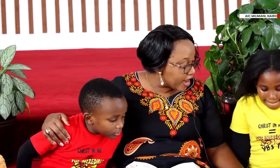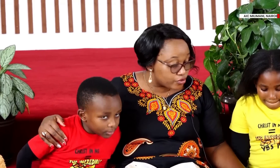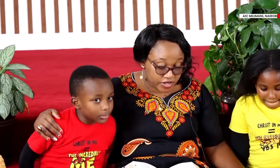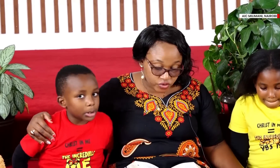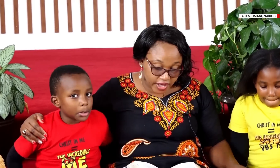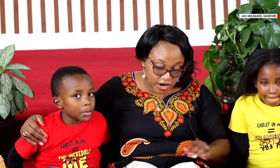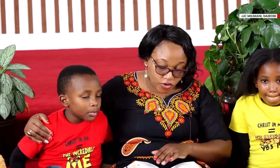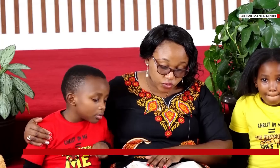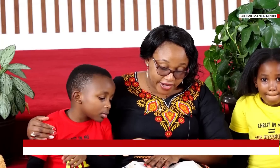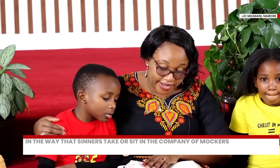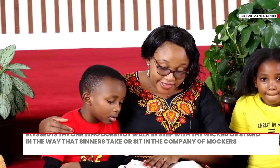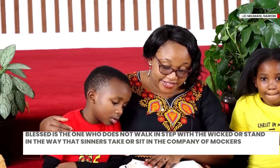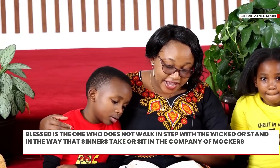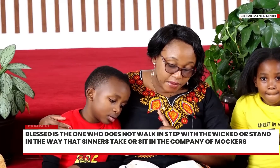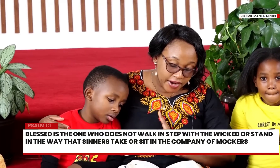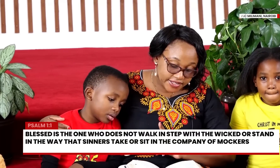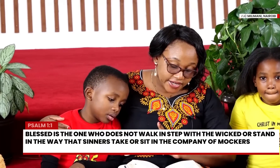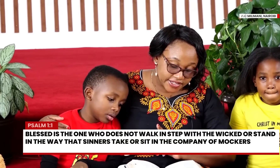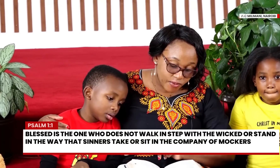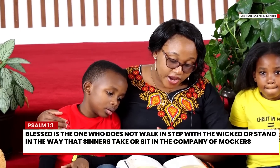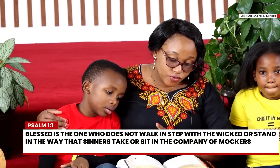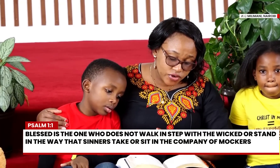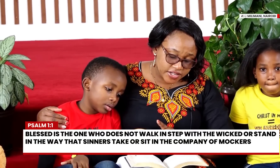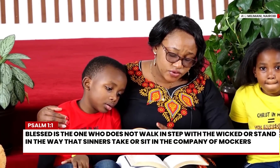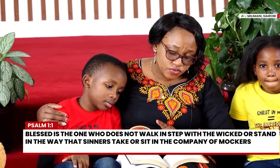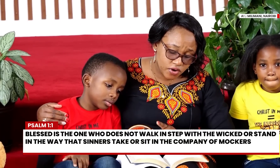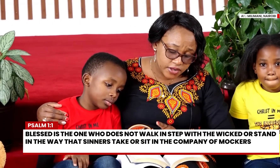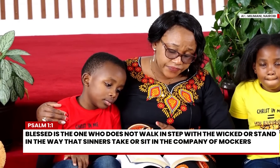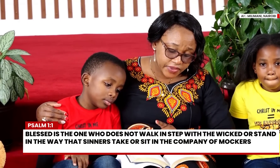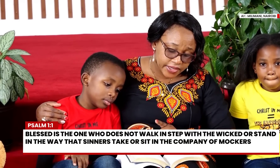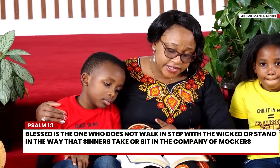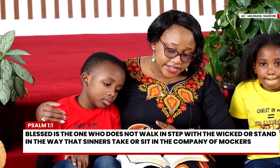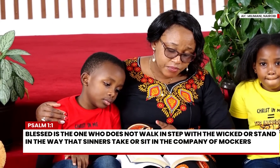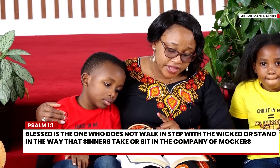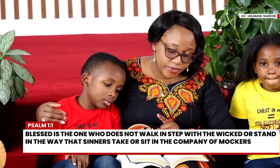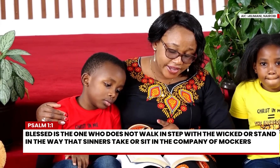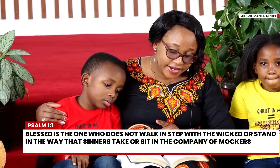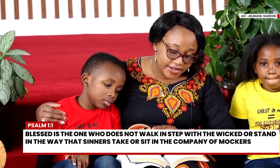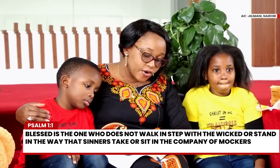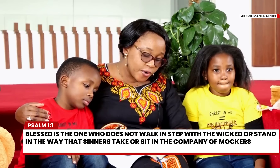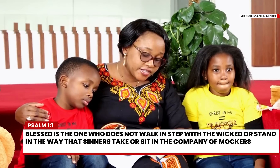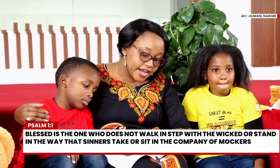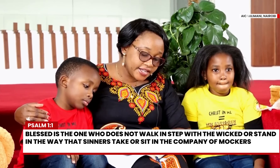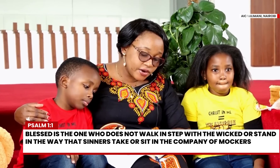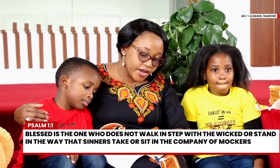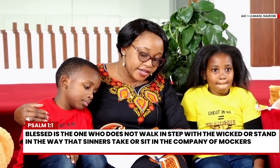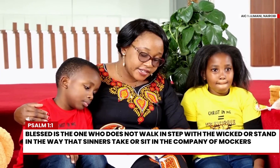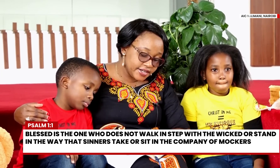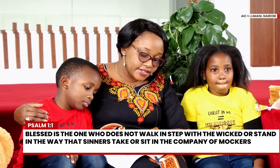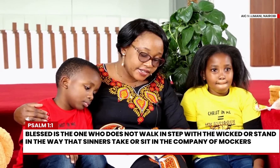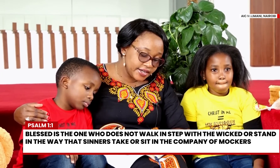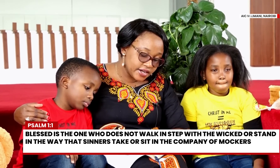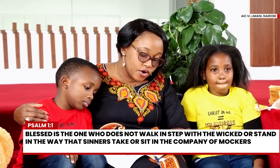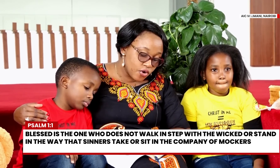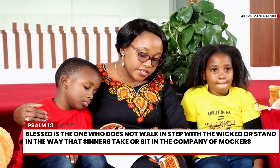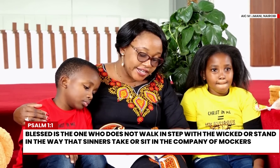and you read together God's word like this. Blessed is the one who does not walk in step with the wicked, or stand in the way that